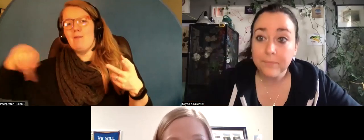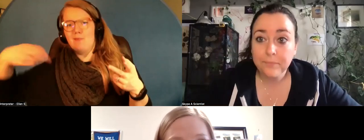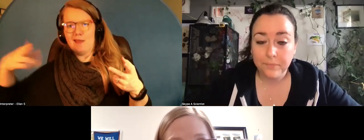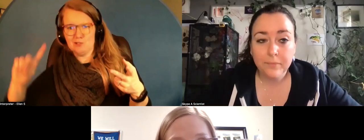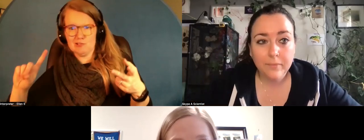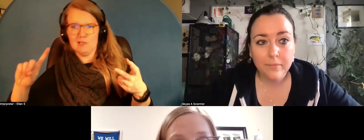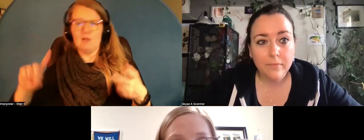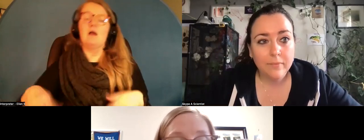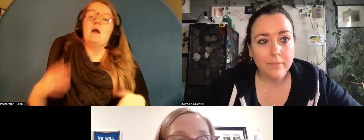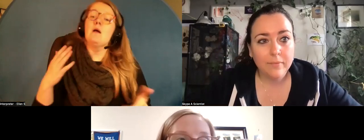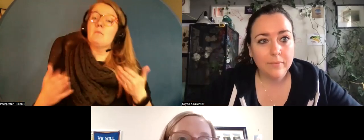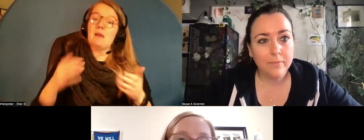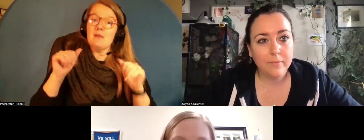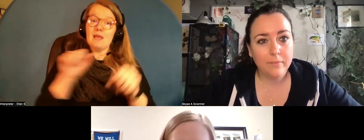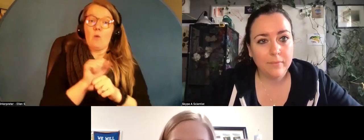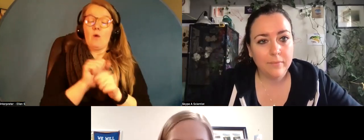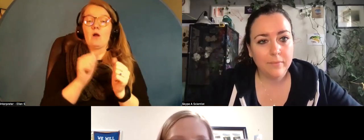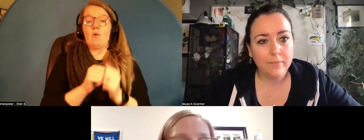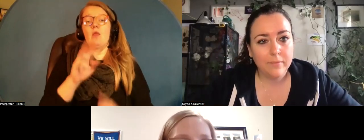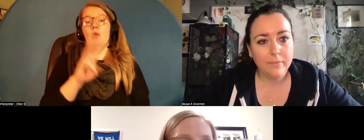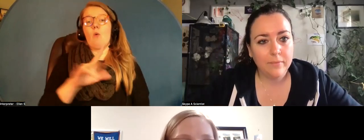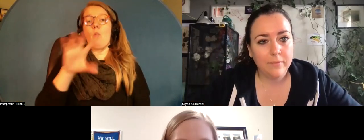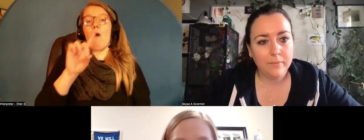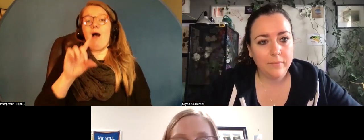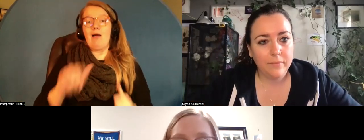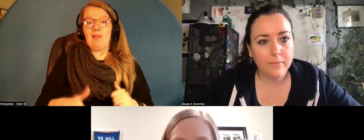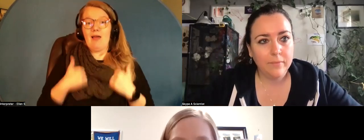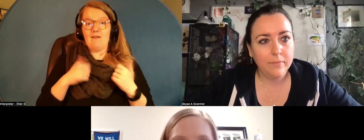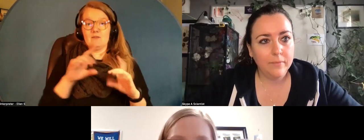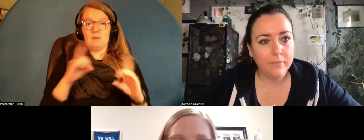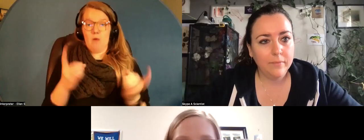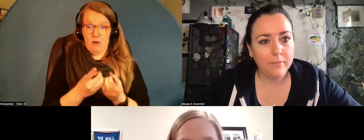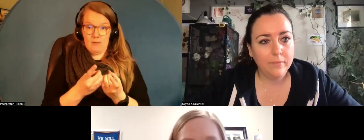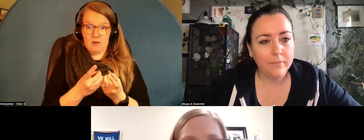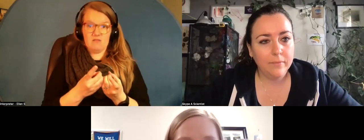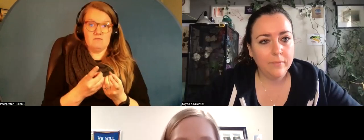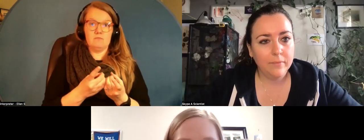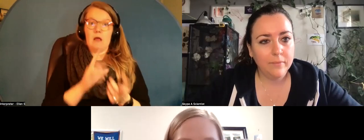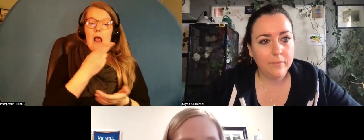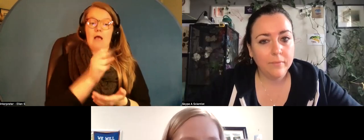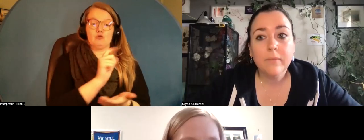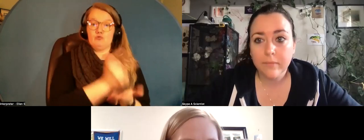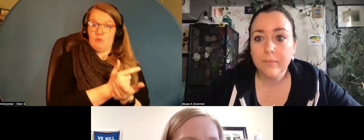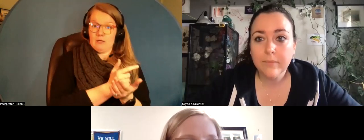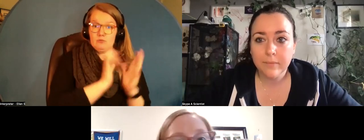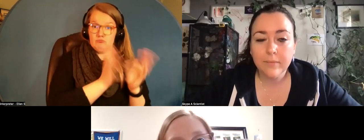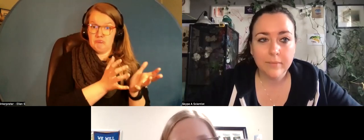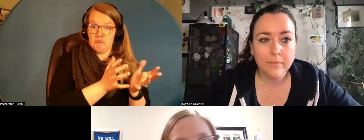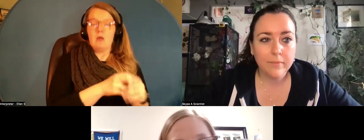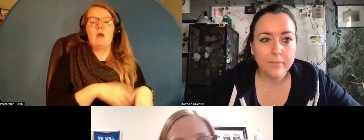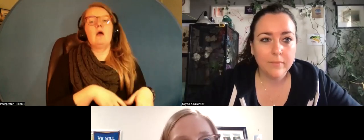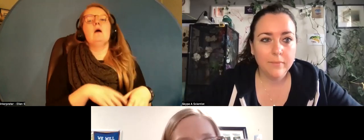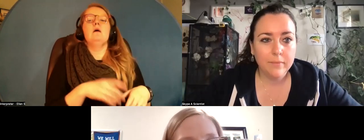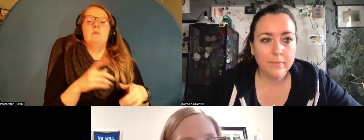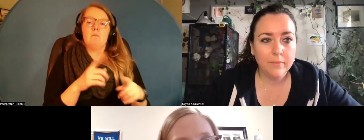or wildlife departments. But if you had an associate's or a bachelor's degree, there might be other options as well. And